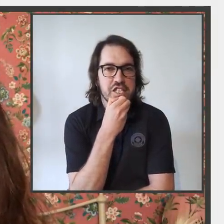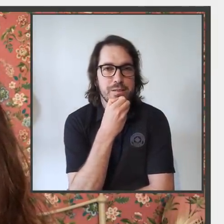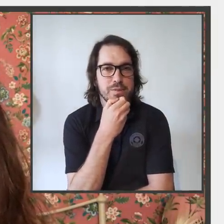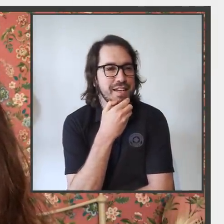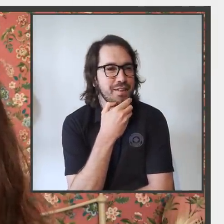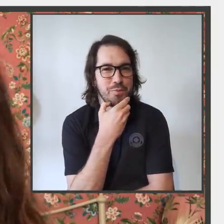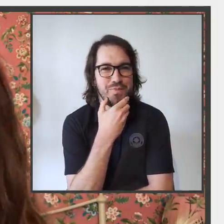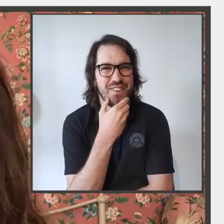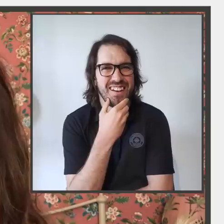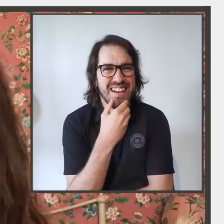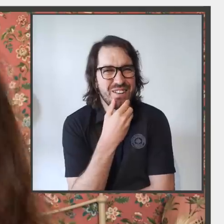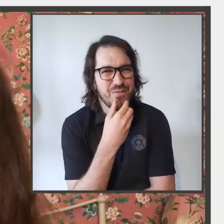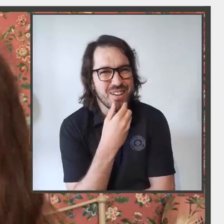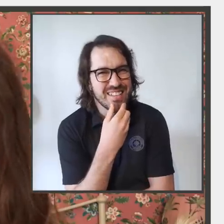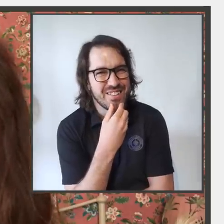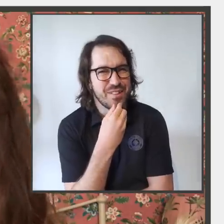about ships here,